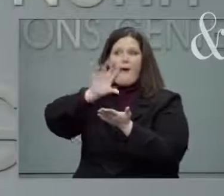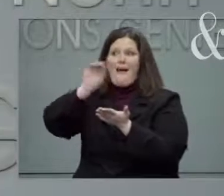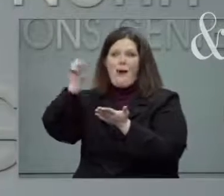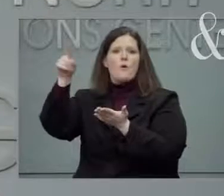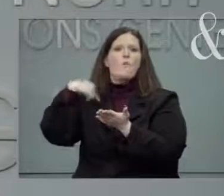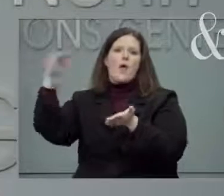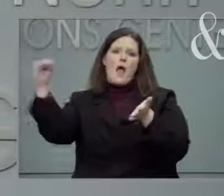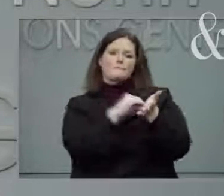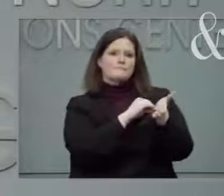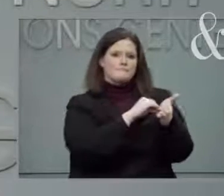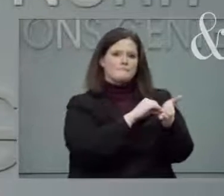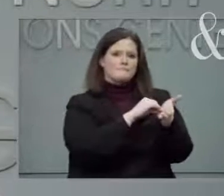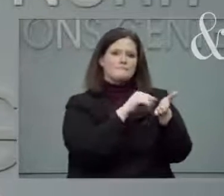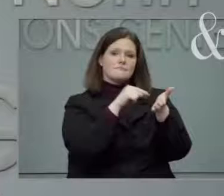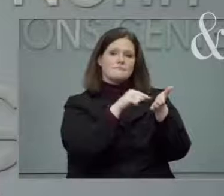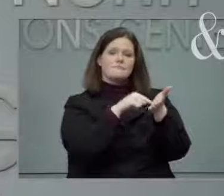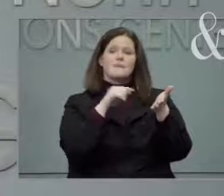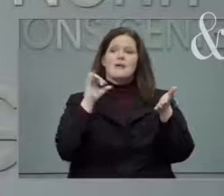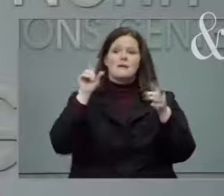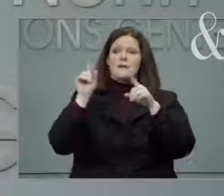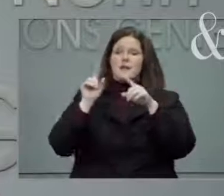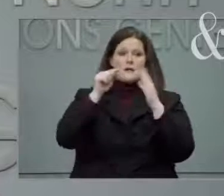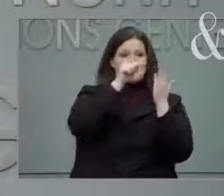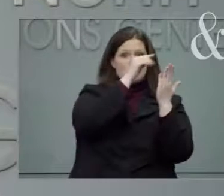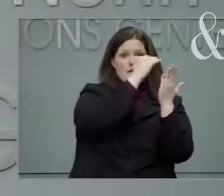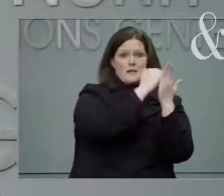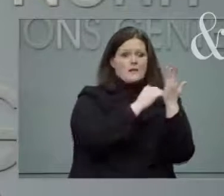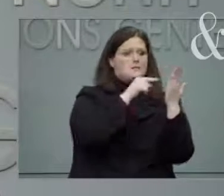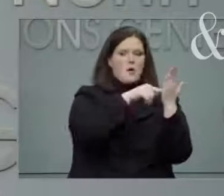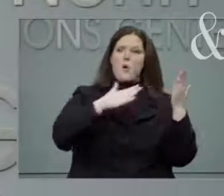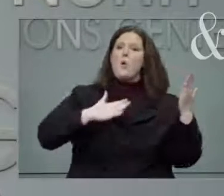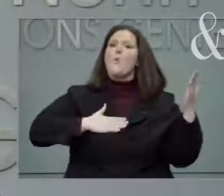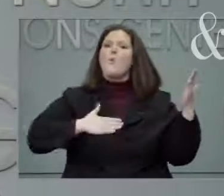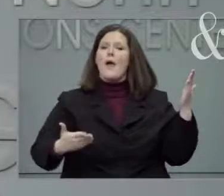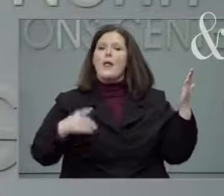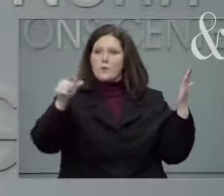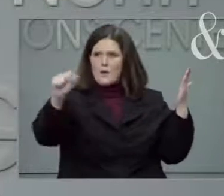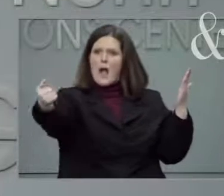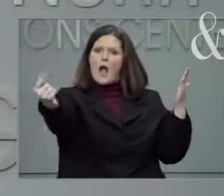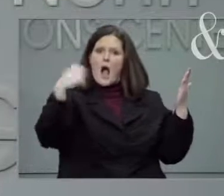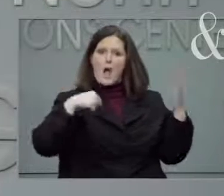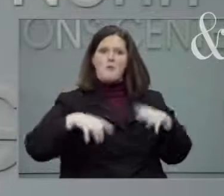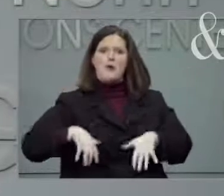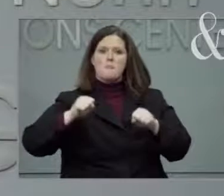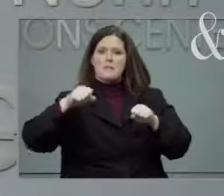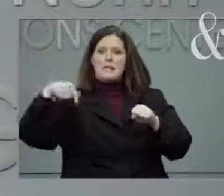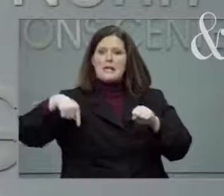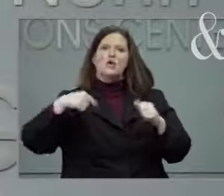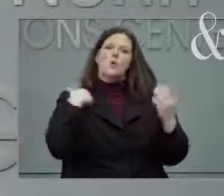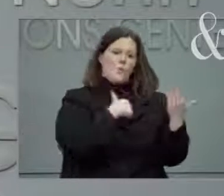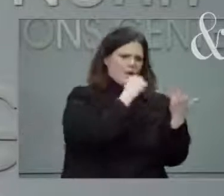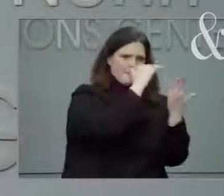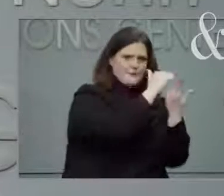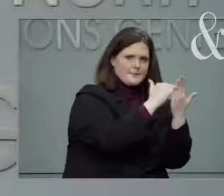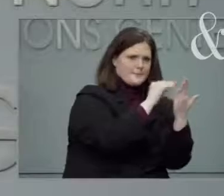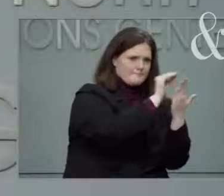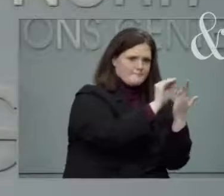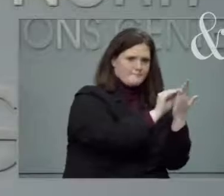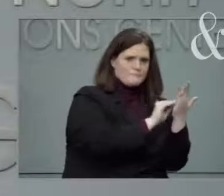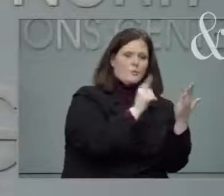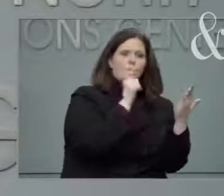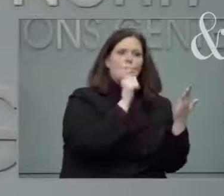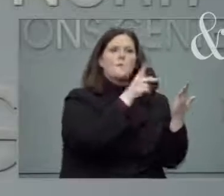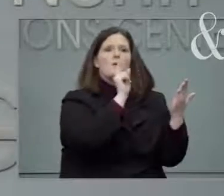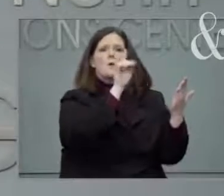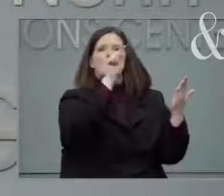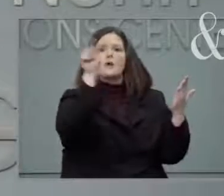counties that are willing to provide a vaccination site when we get the appropriate number of vaccine and it falls into the plan. Thank